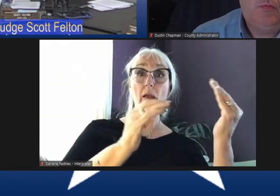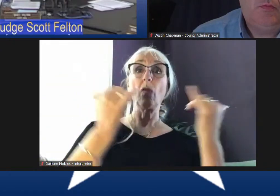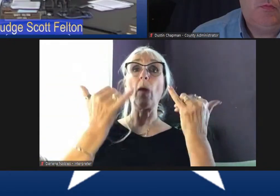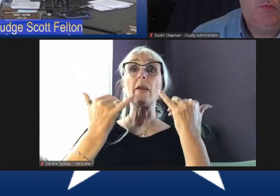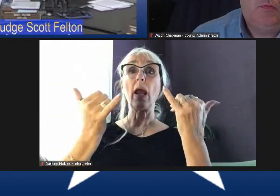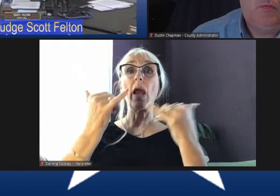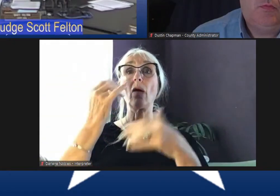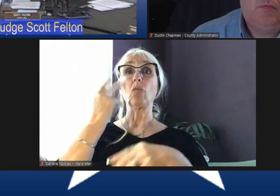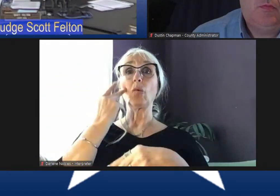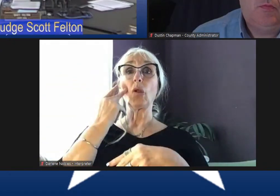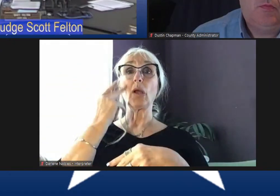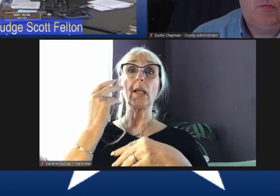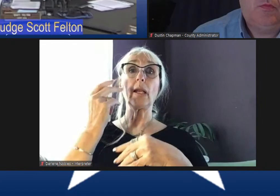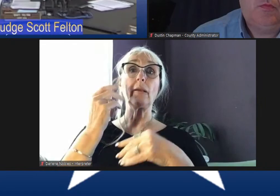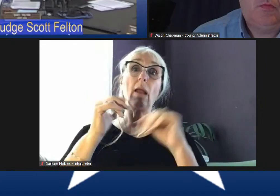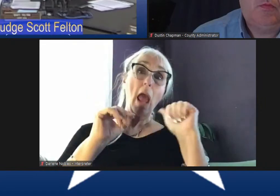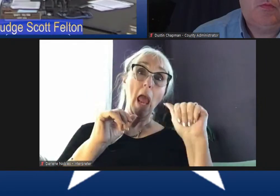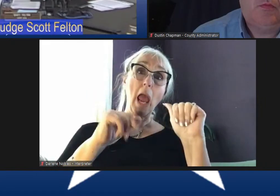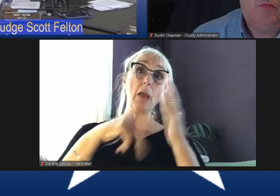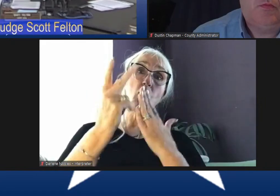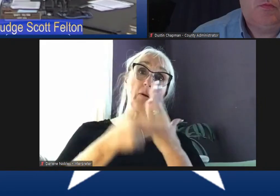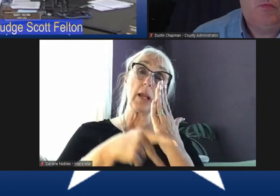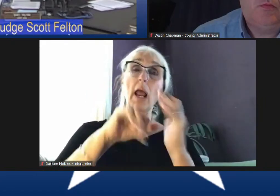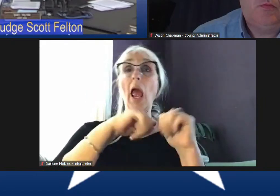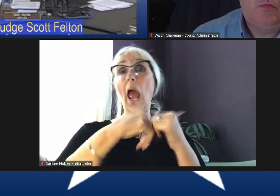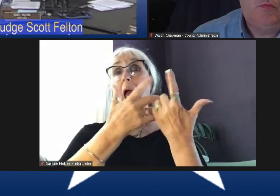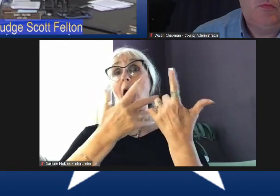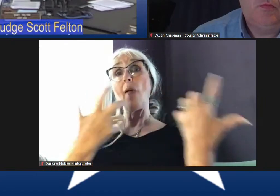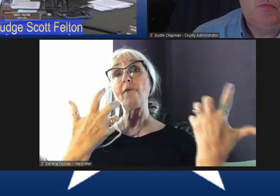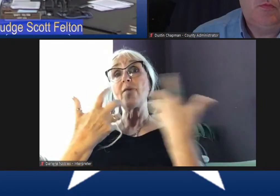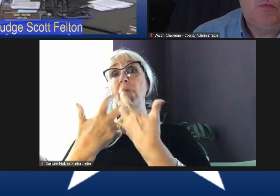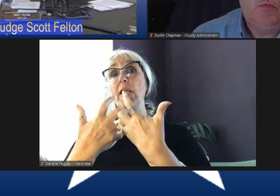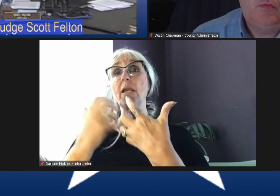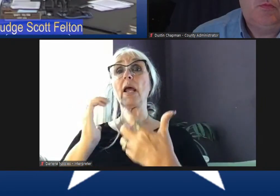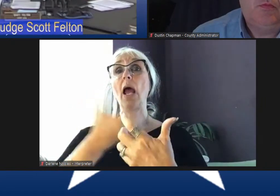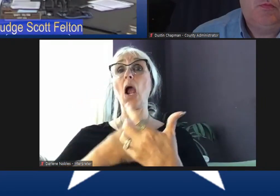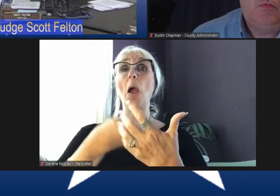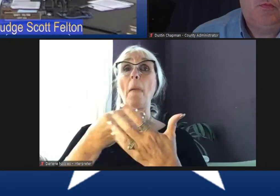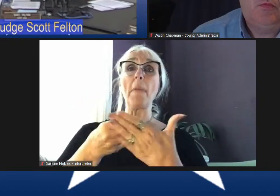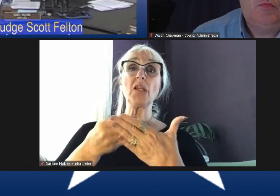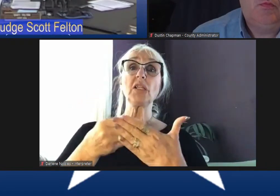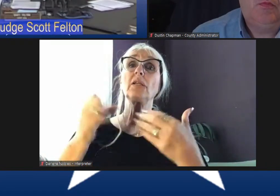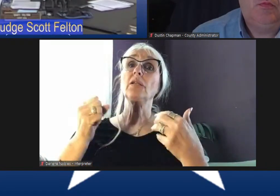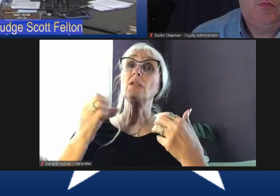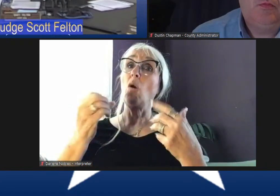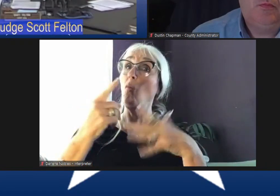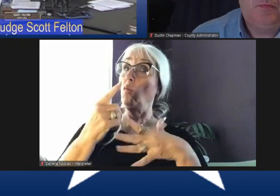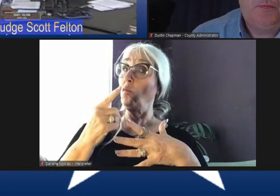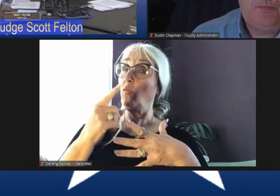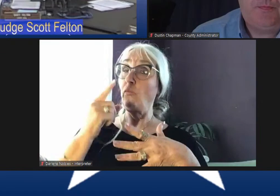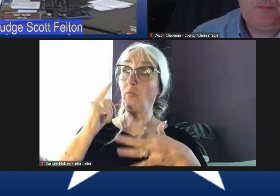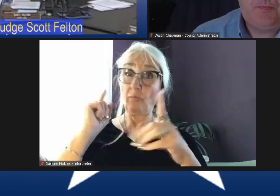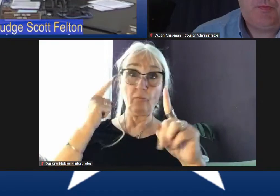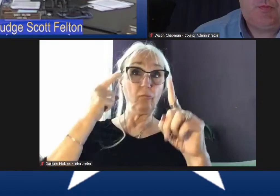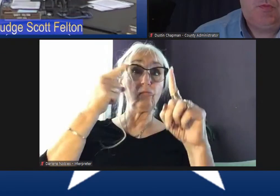you know, a project and how it would fit in ARPA. But where we'll eventually get is all those qualifying